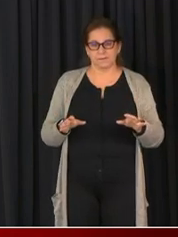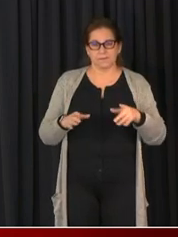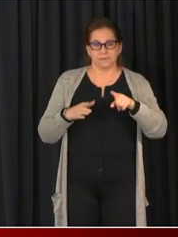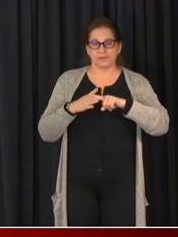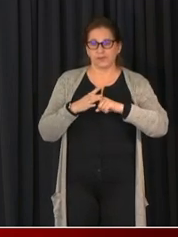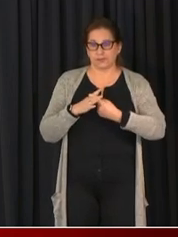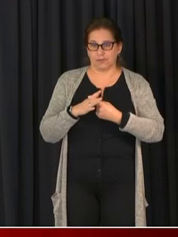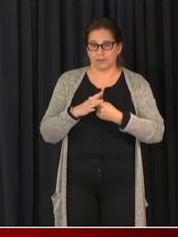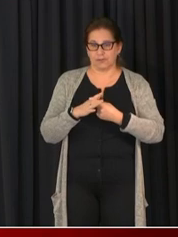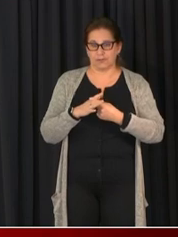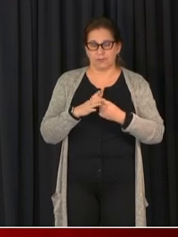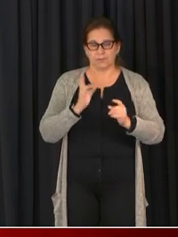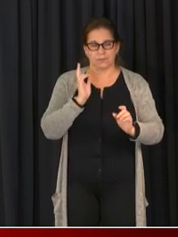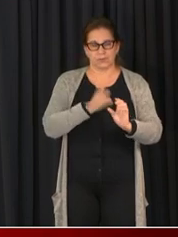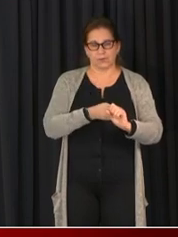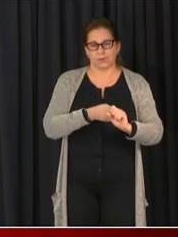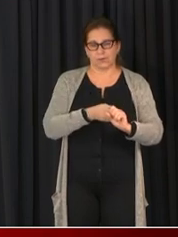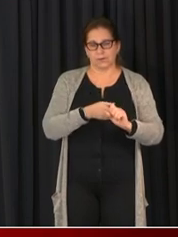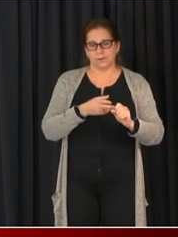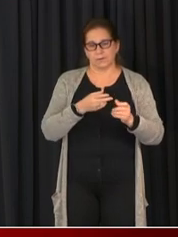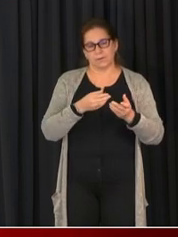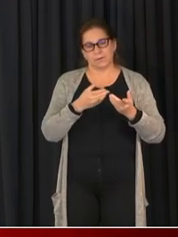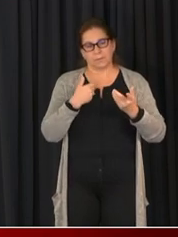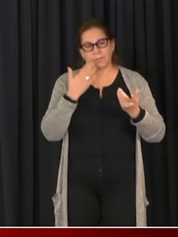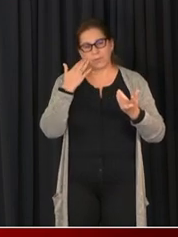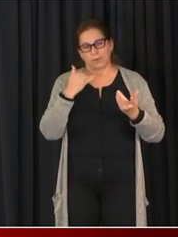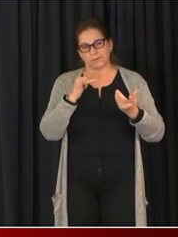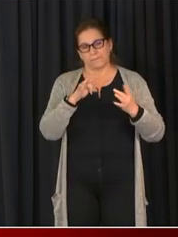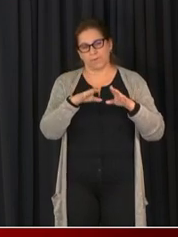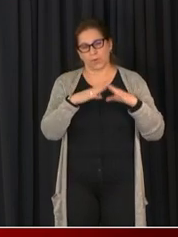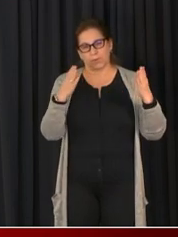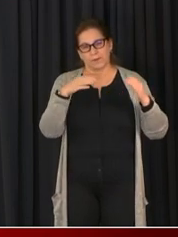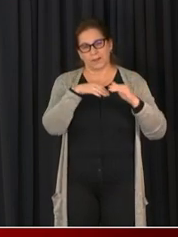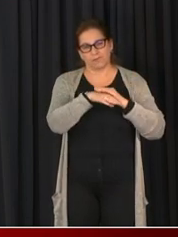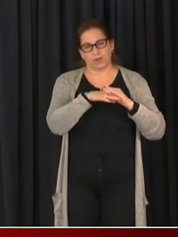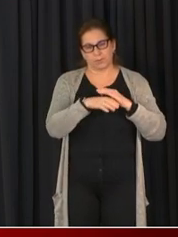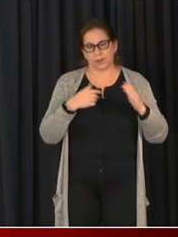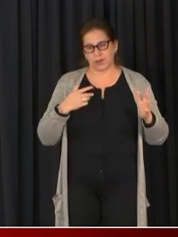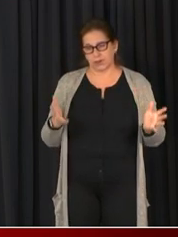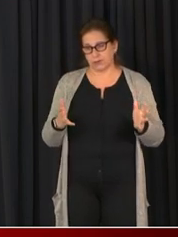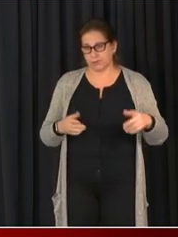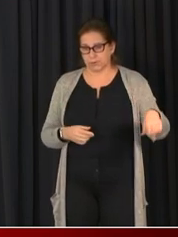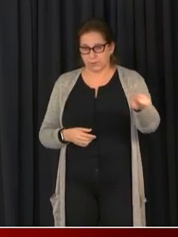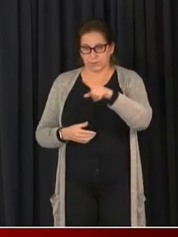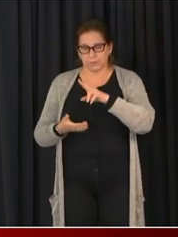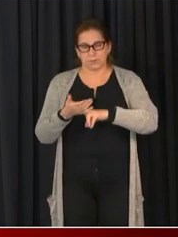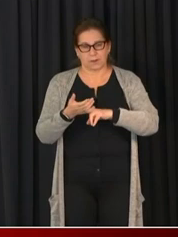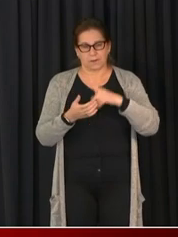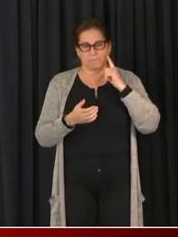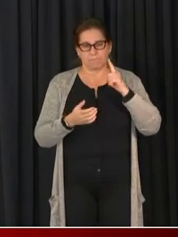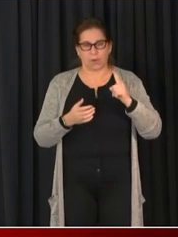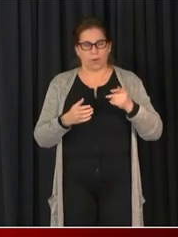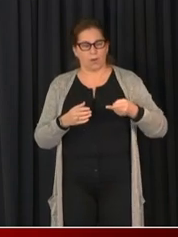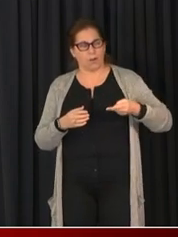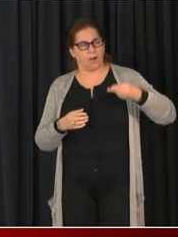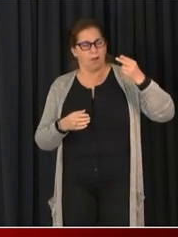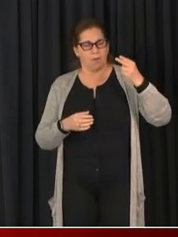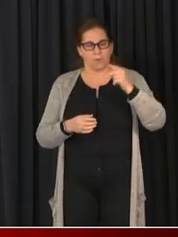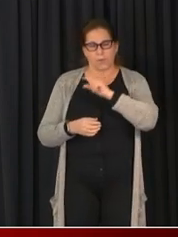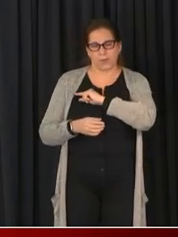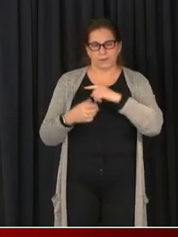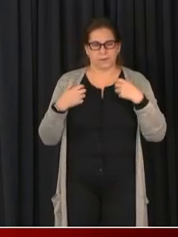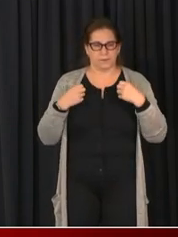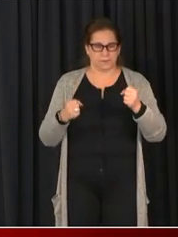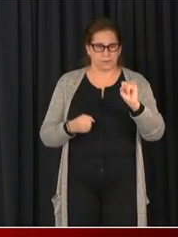begin participating in open enrollment, and residents are encouraged to sign up for high-quality, affordable health